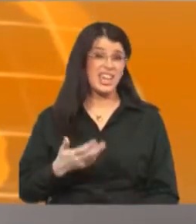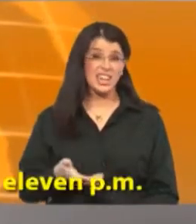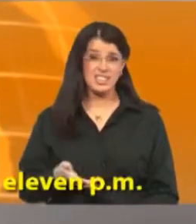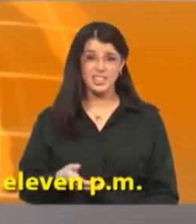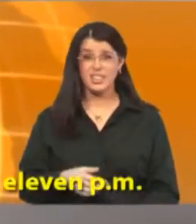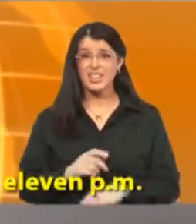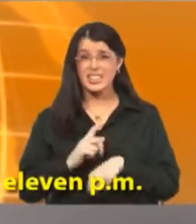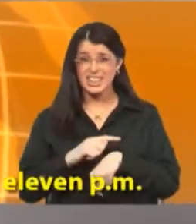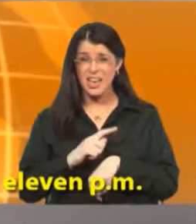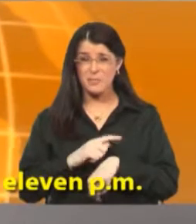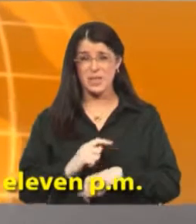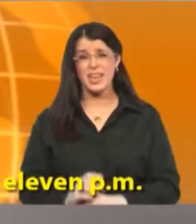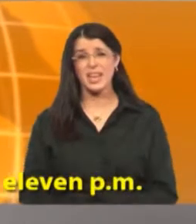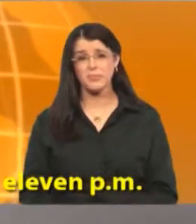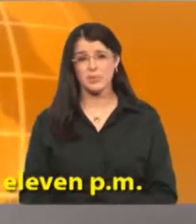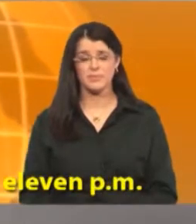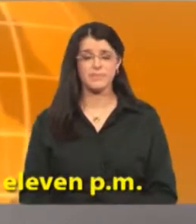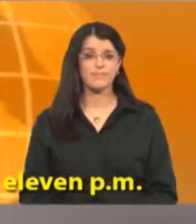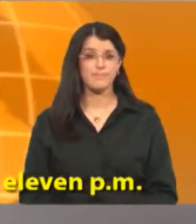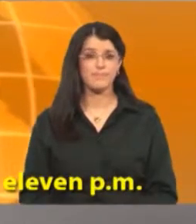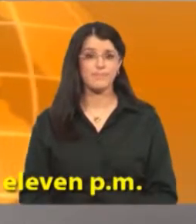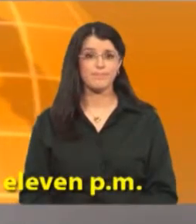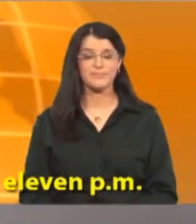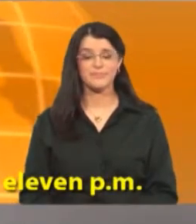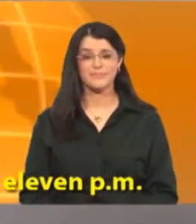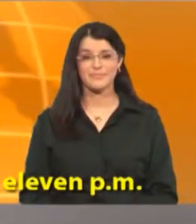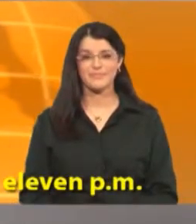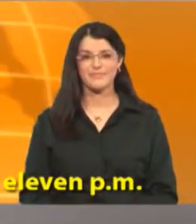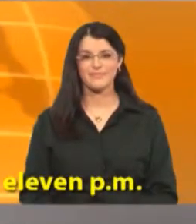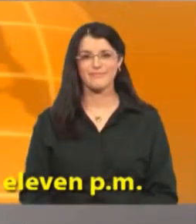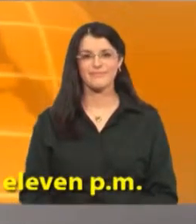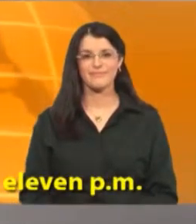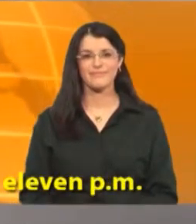It's late. It's 11 p.m.